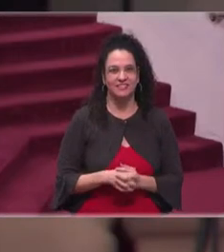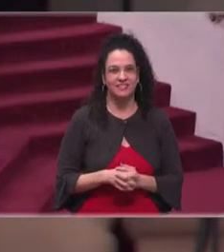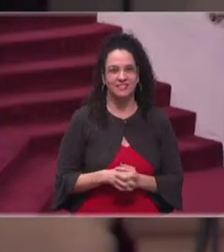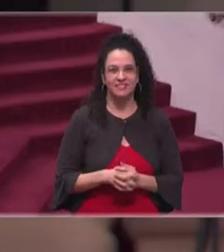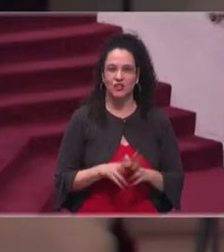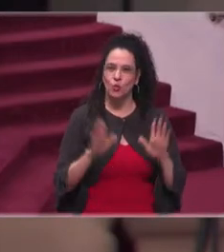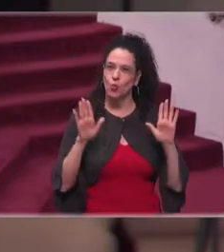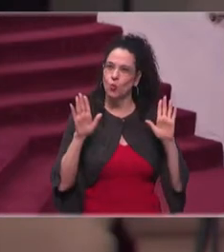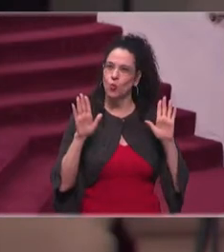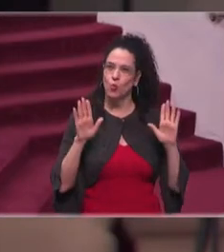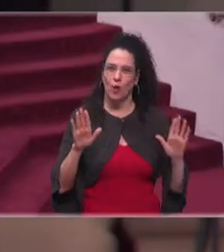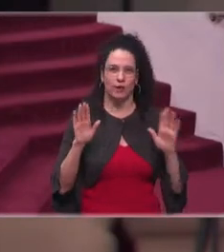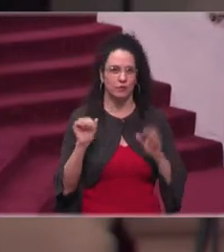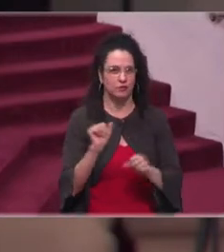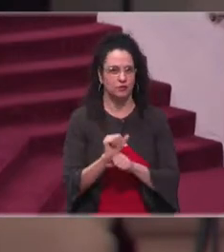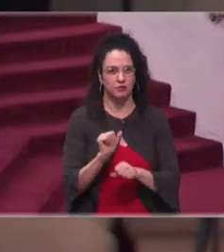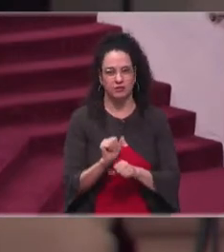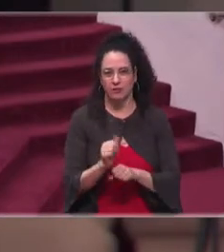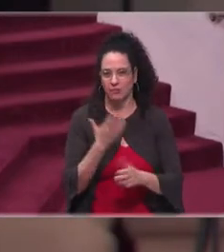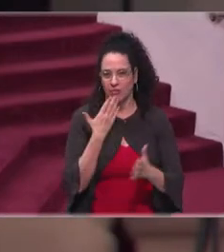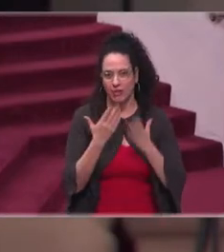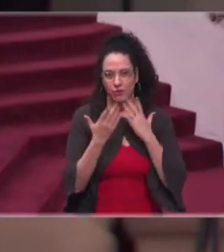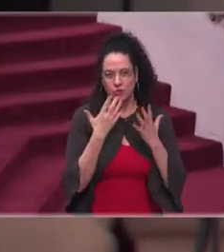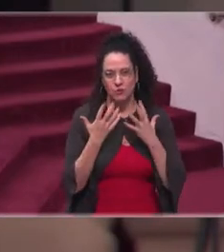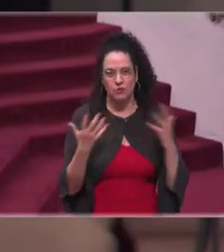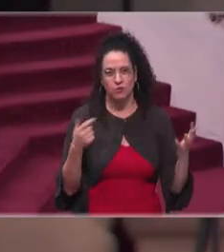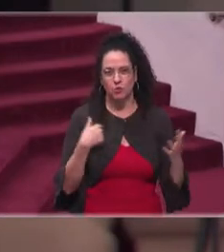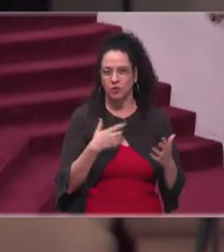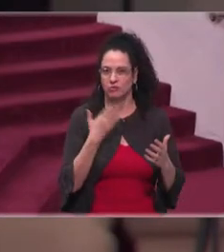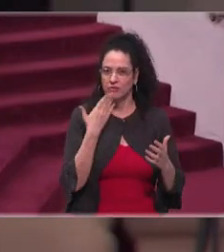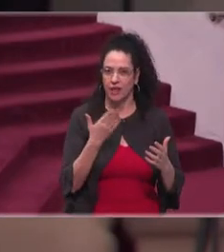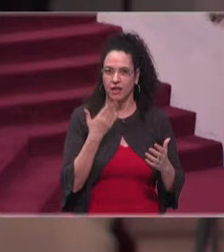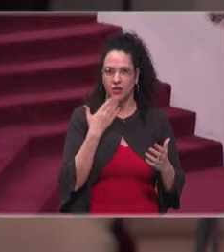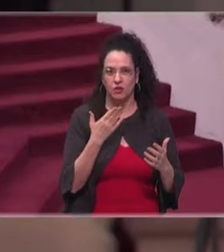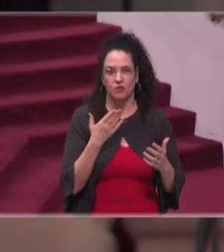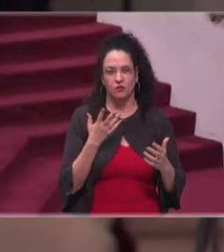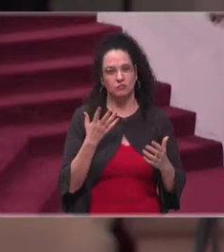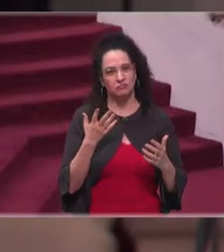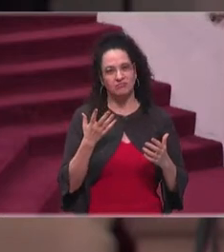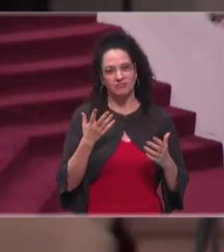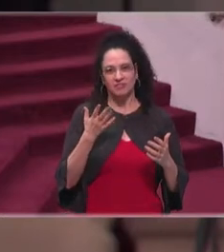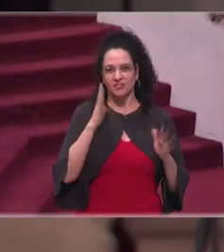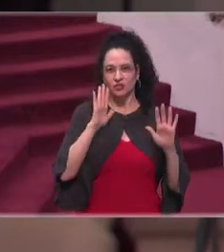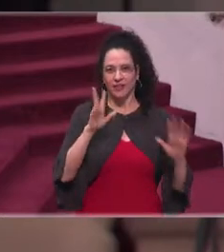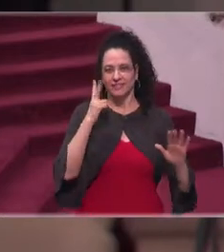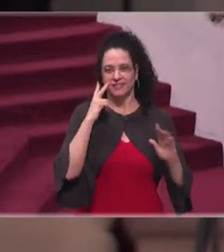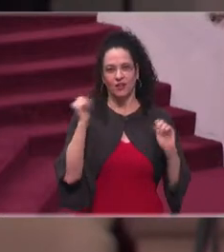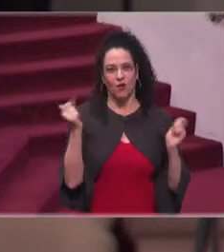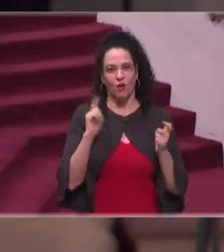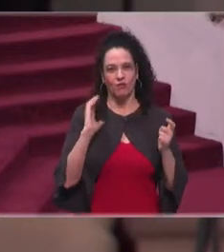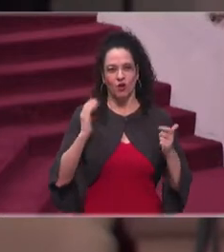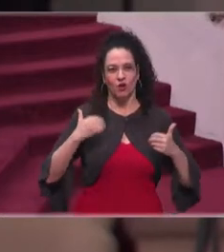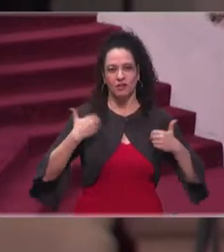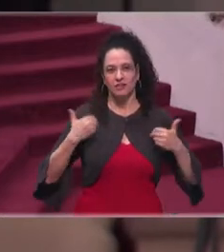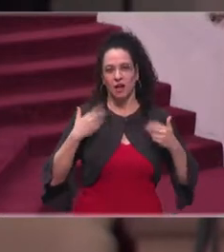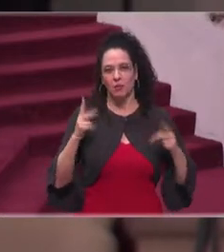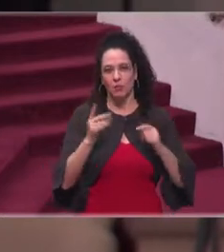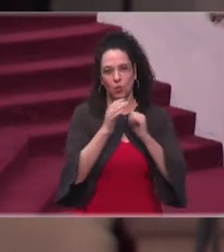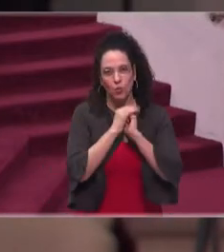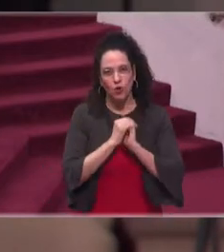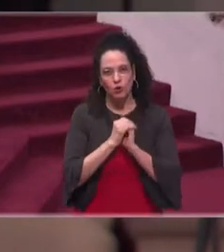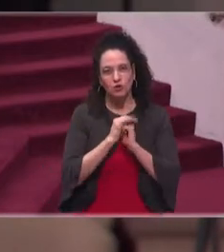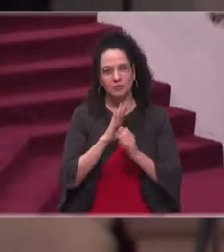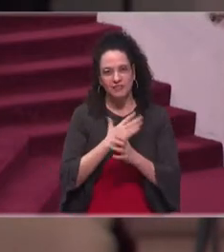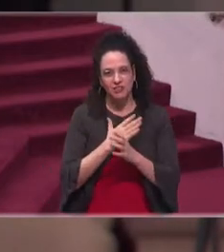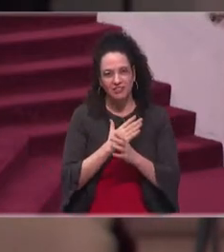Wonderful, wonderful job. Thank you so very much. We appreciate seeing all of our young people in worship and sharing and having